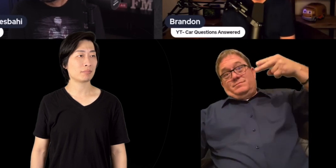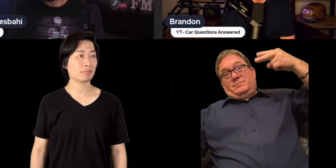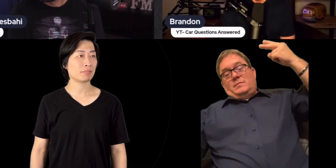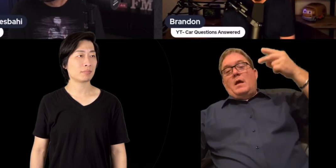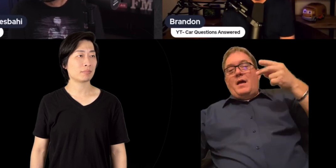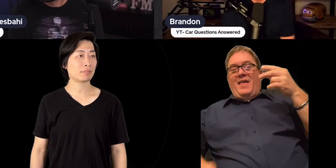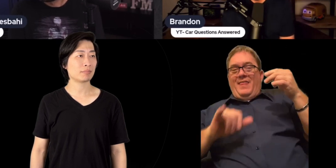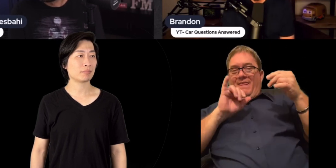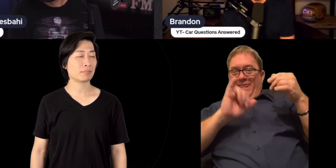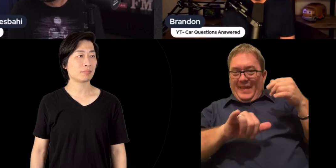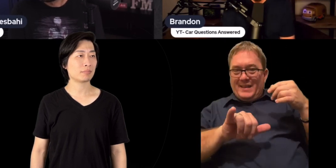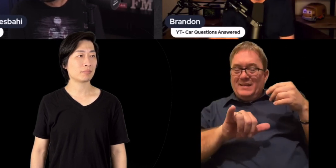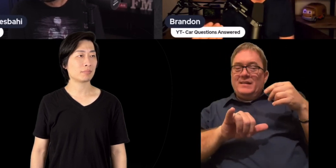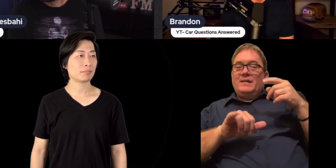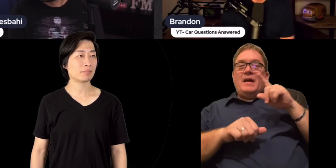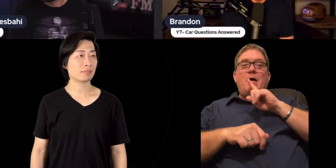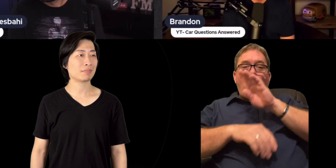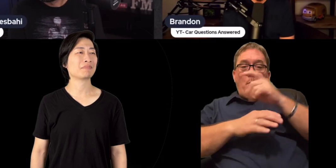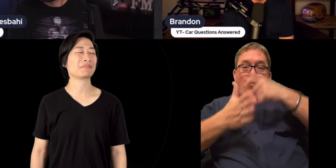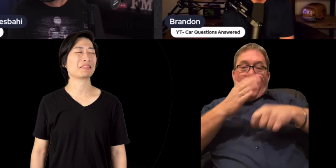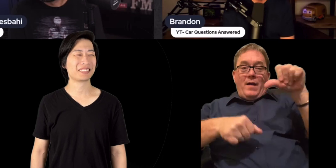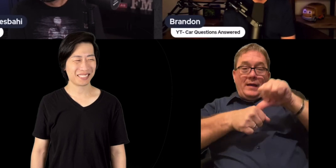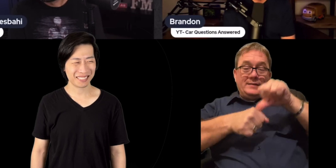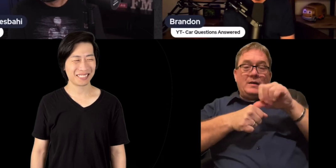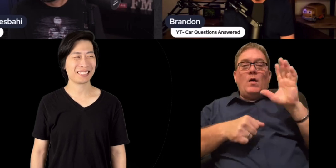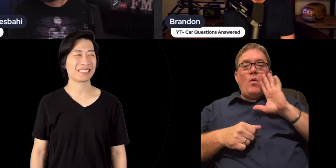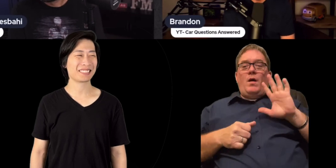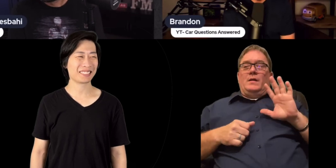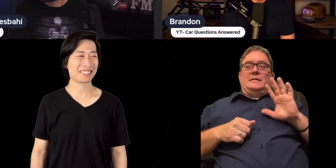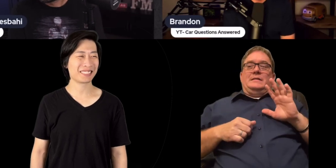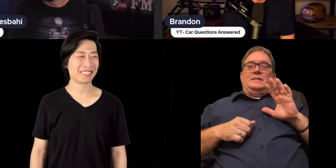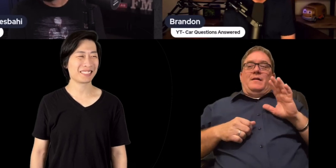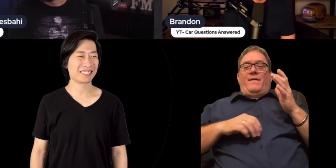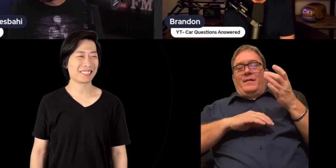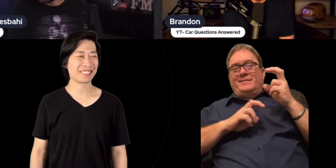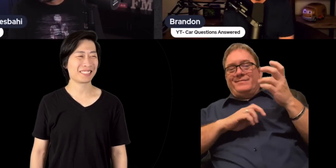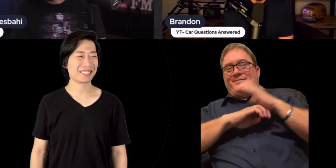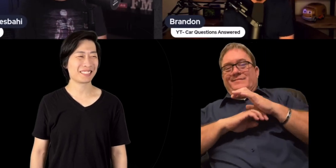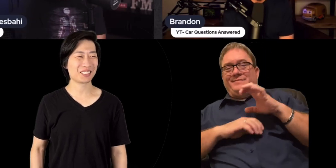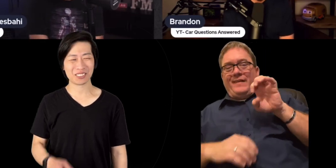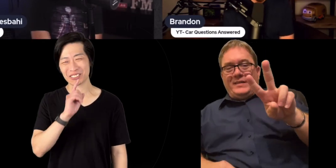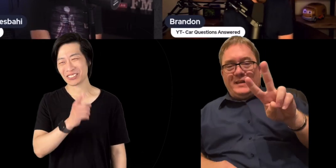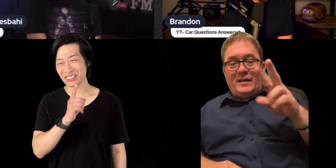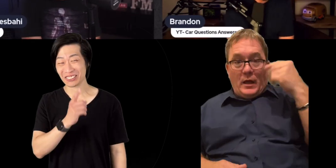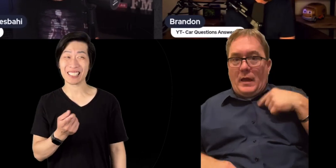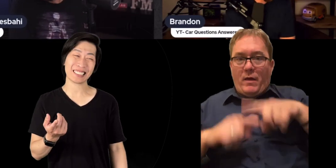just the actual price of gas might actually push people into EVs that didn't want to go into EVs because they can't afford to pay